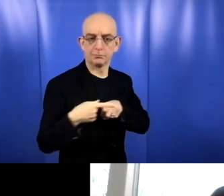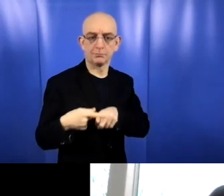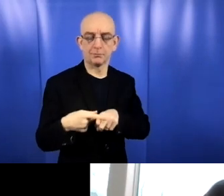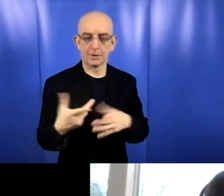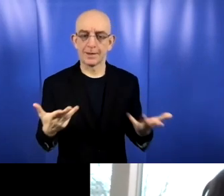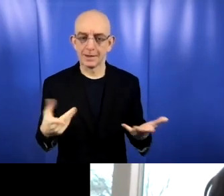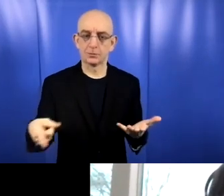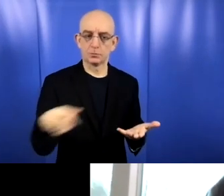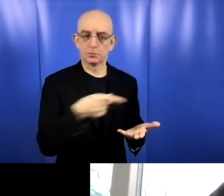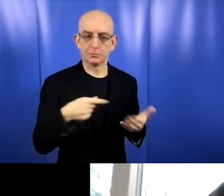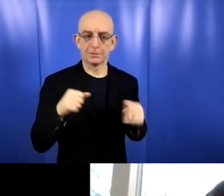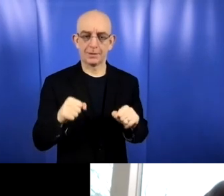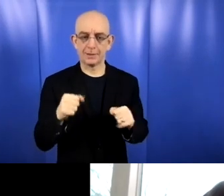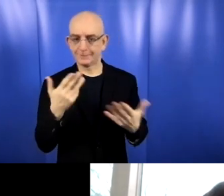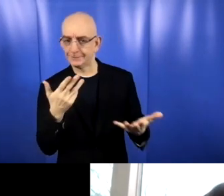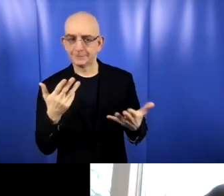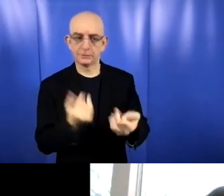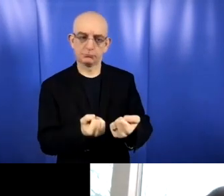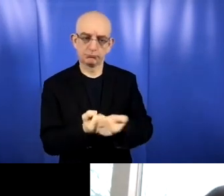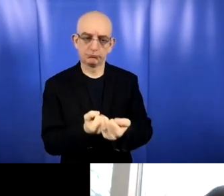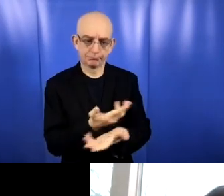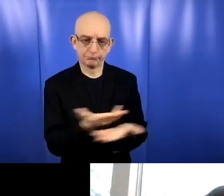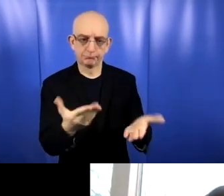days, and we hope it's been